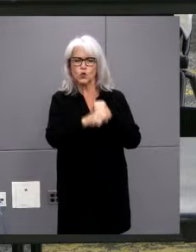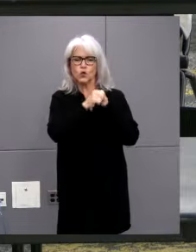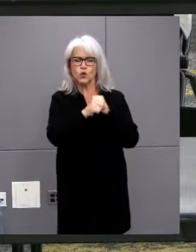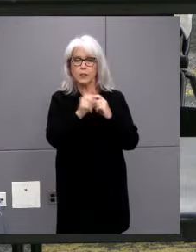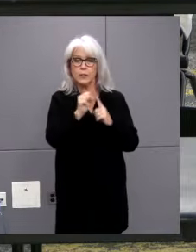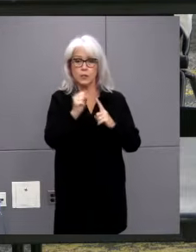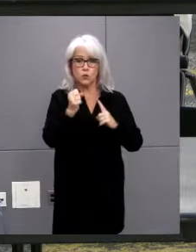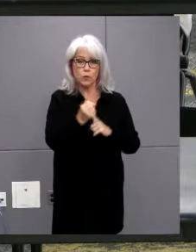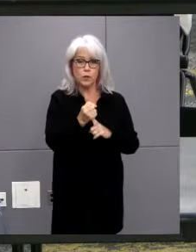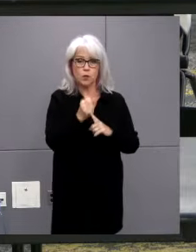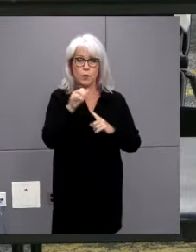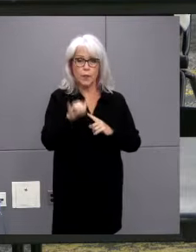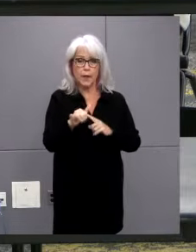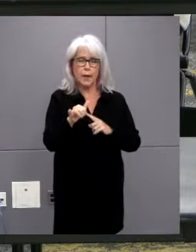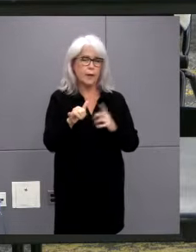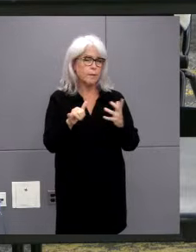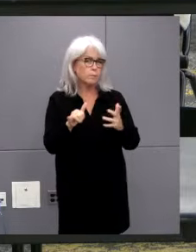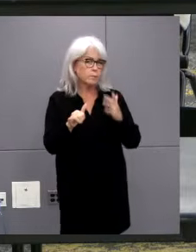situation that